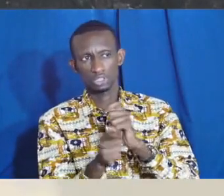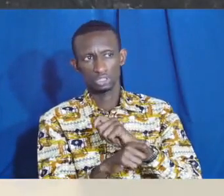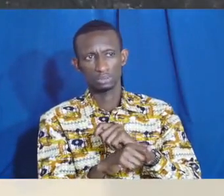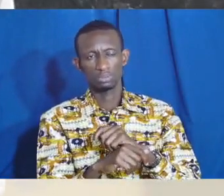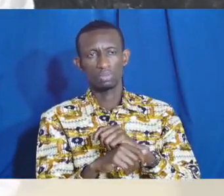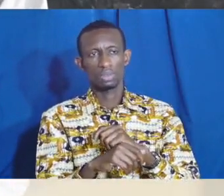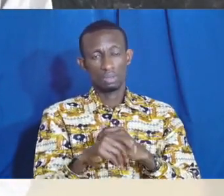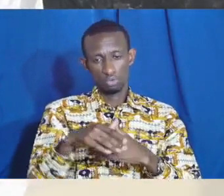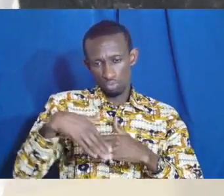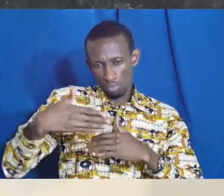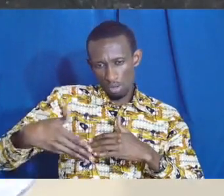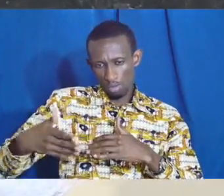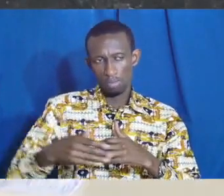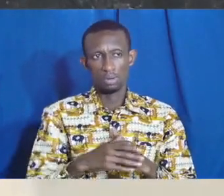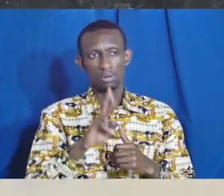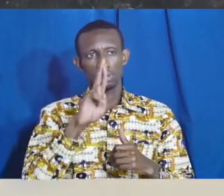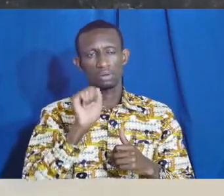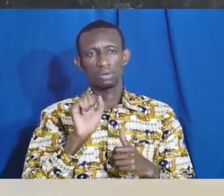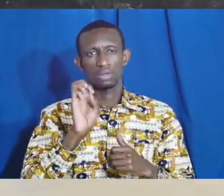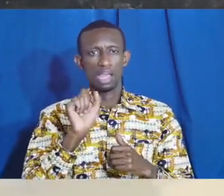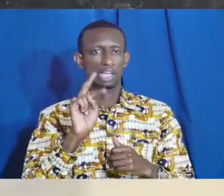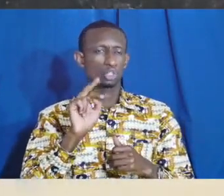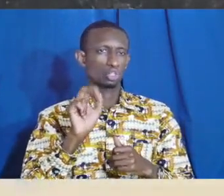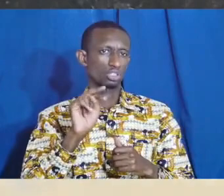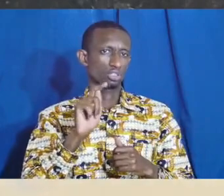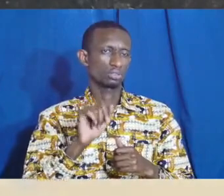at the end of the reaction. So here is the definition. You can say